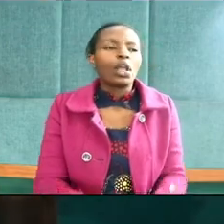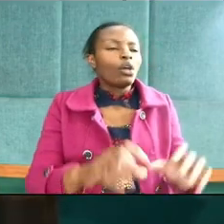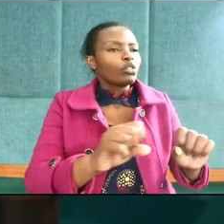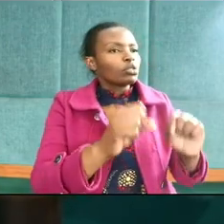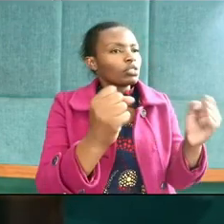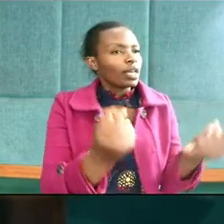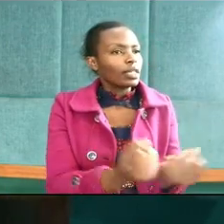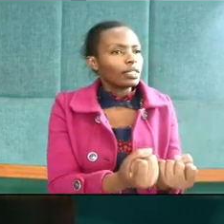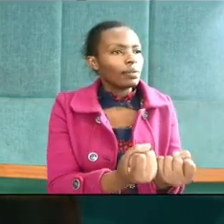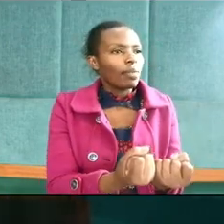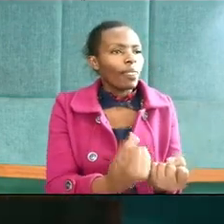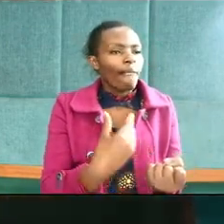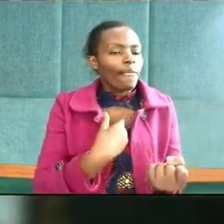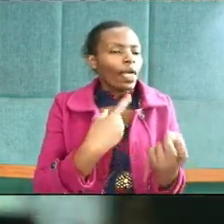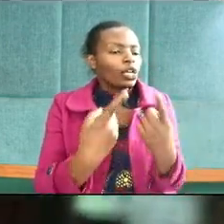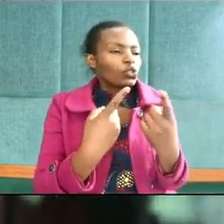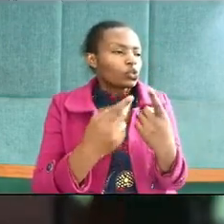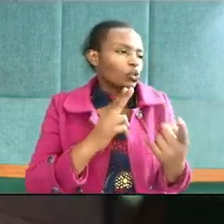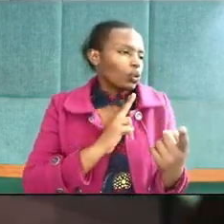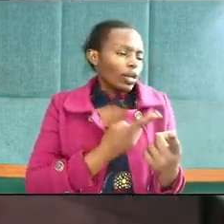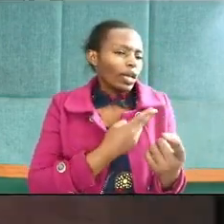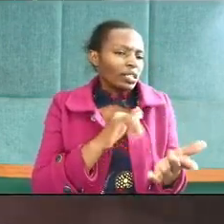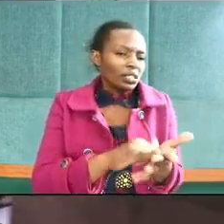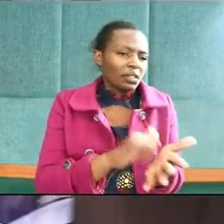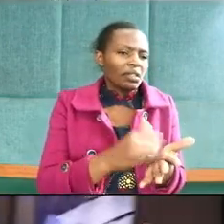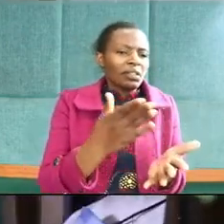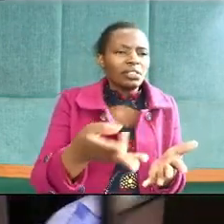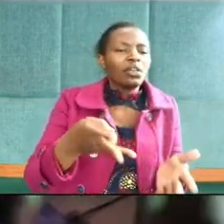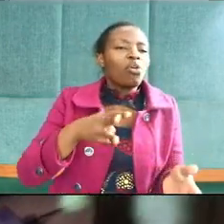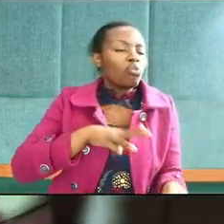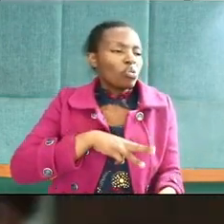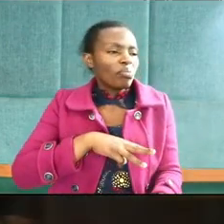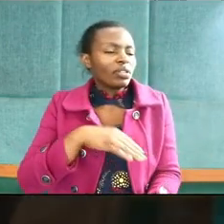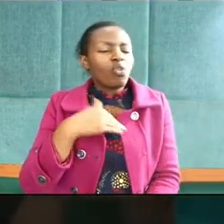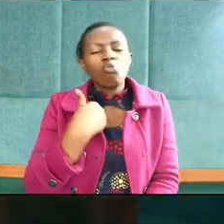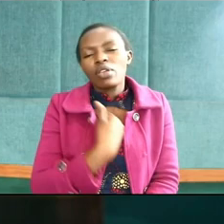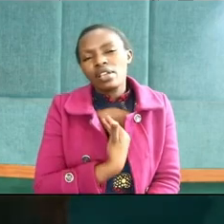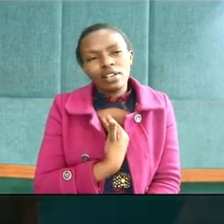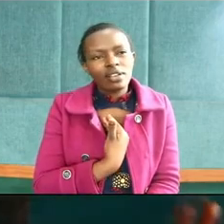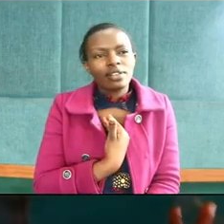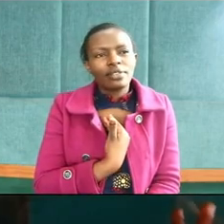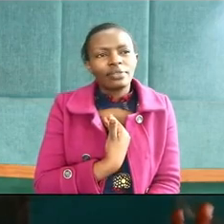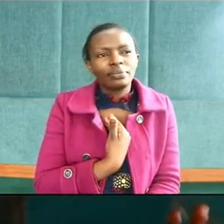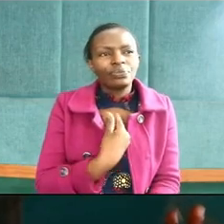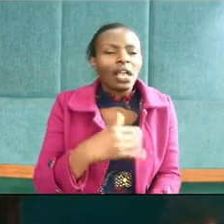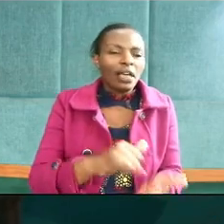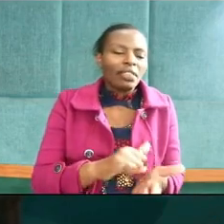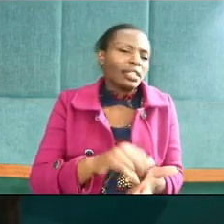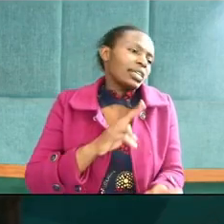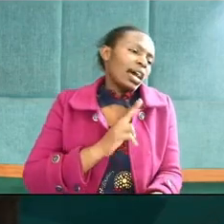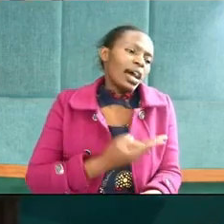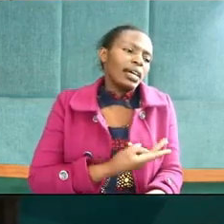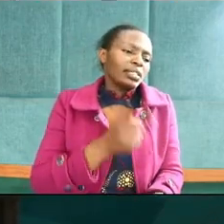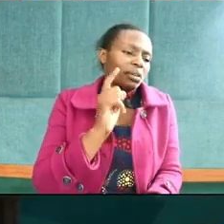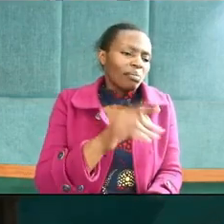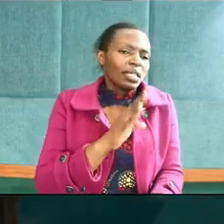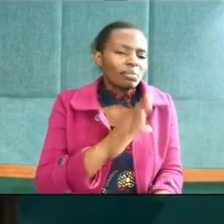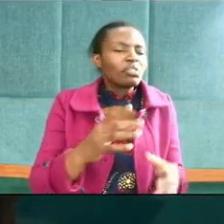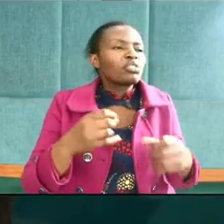society already has taught us that women are weak, and we must be strong for them. We must